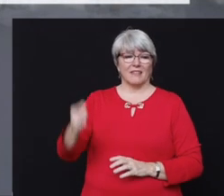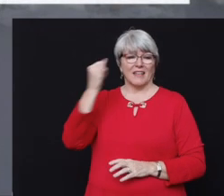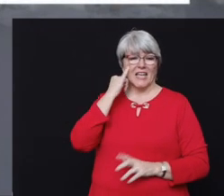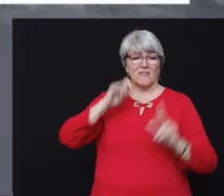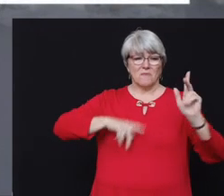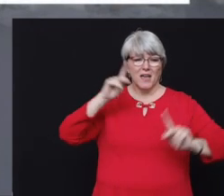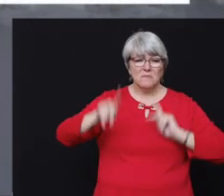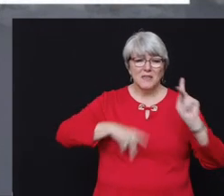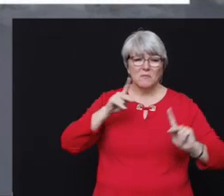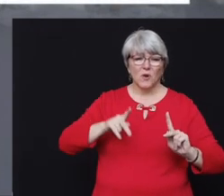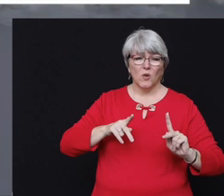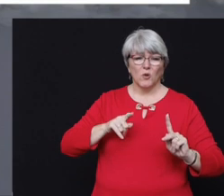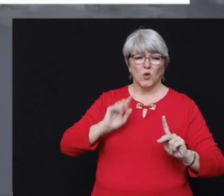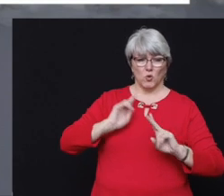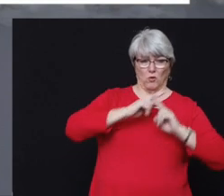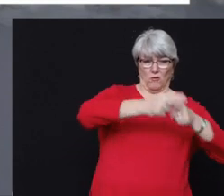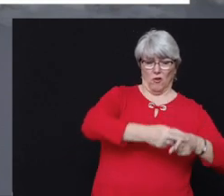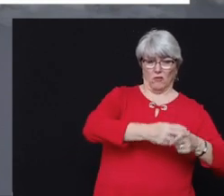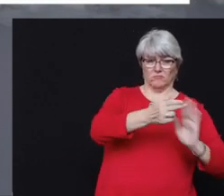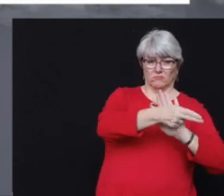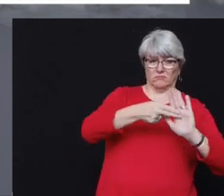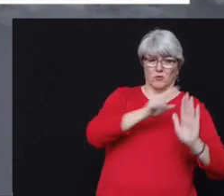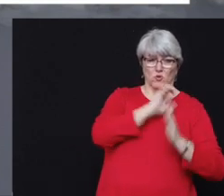save but your